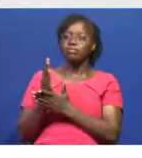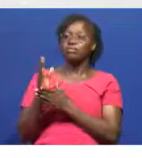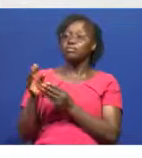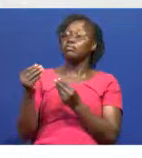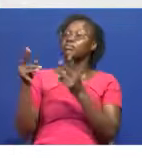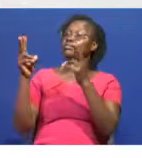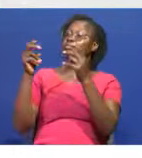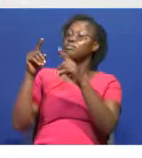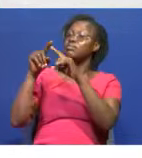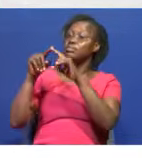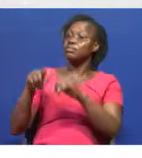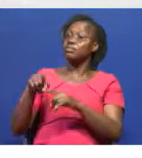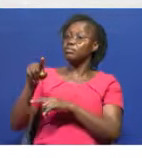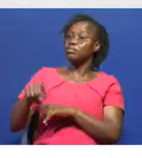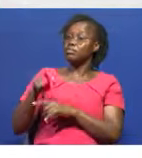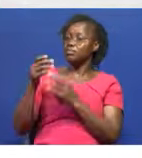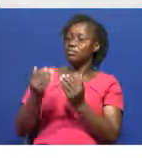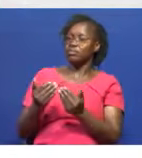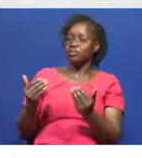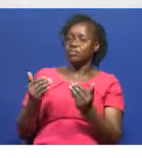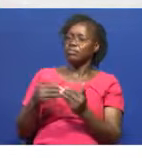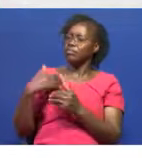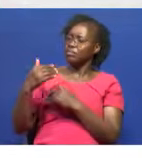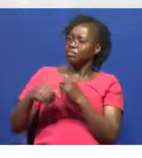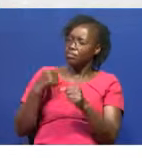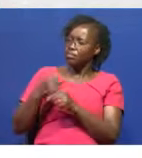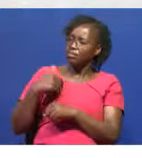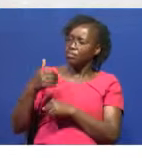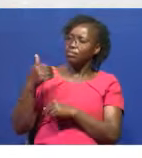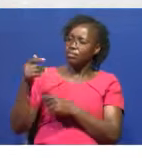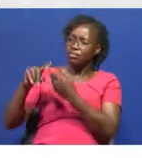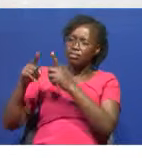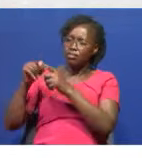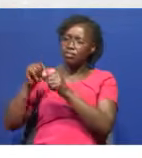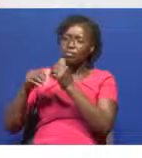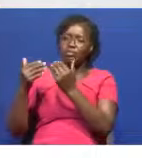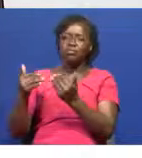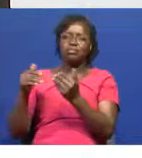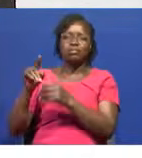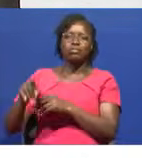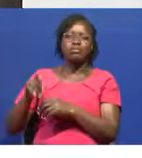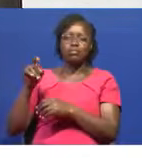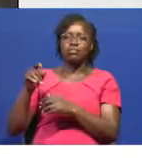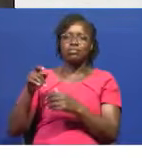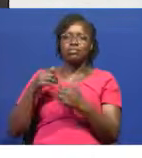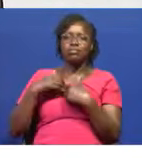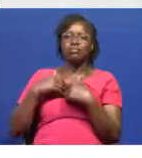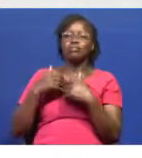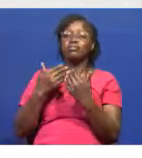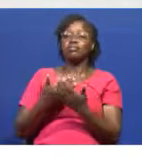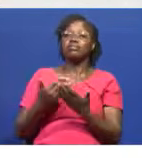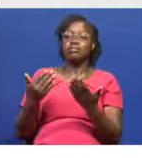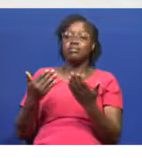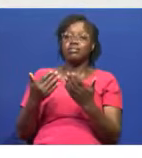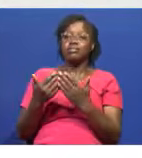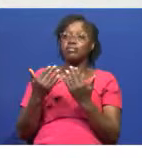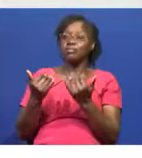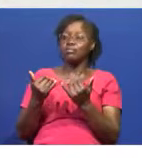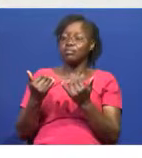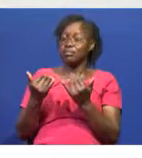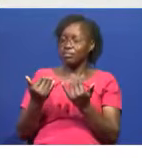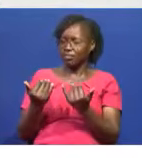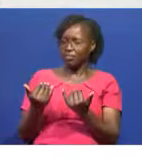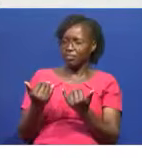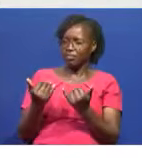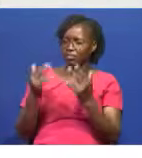give themes depending on the needs of the children. Every year we want to think about the children, their needs. Every year we have this theme. Now this theme for